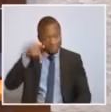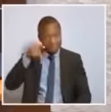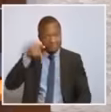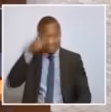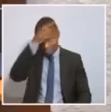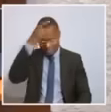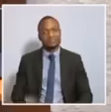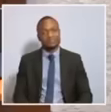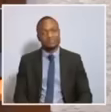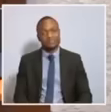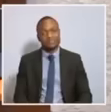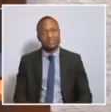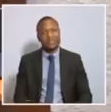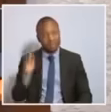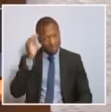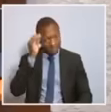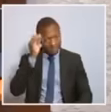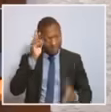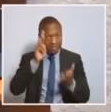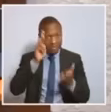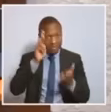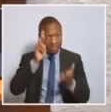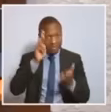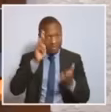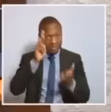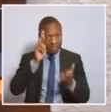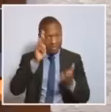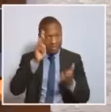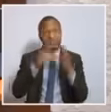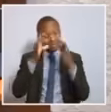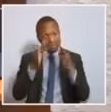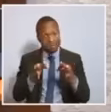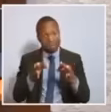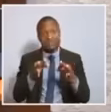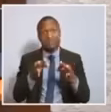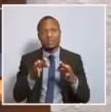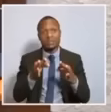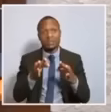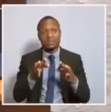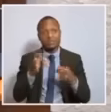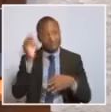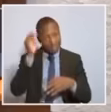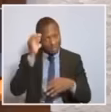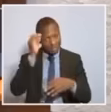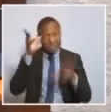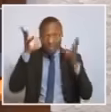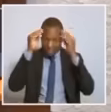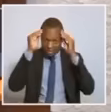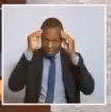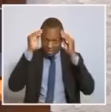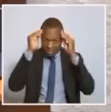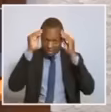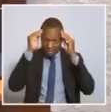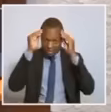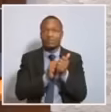for Petauke Central, you know the rules. If you are versatile and you know knowledgeable about the rules,